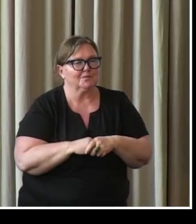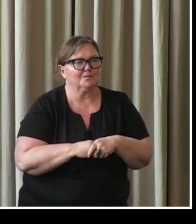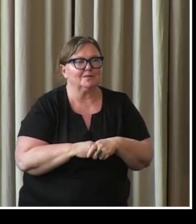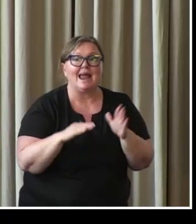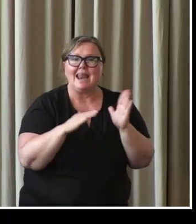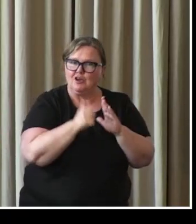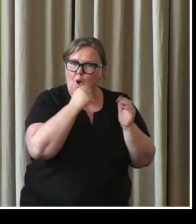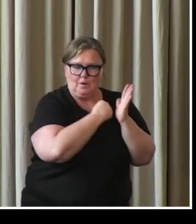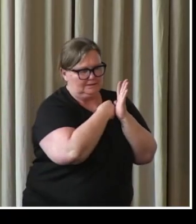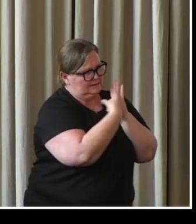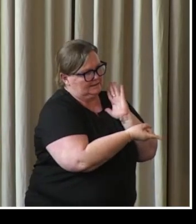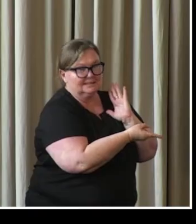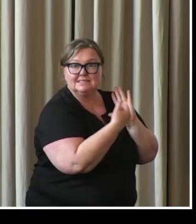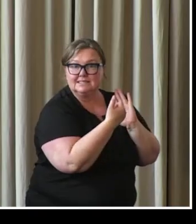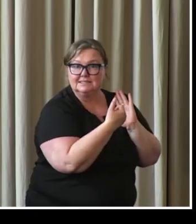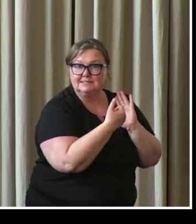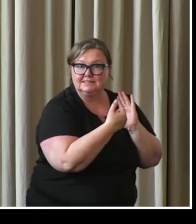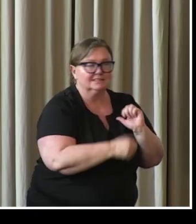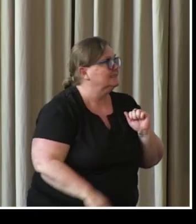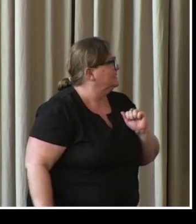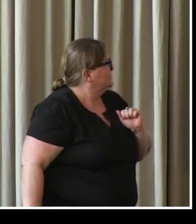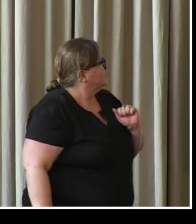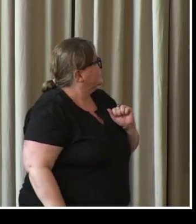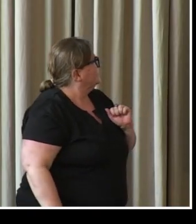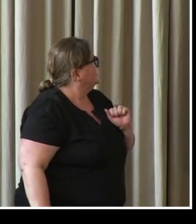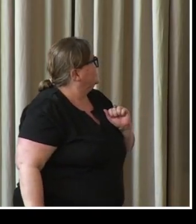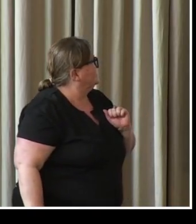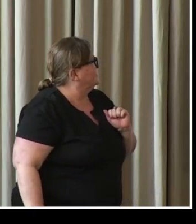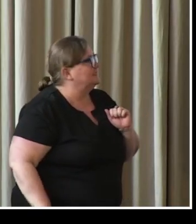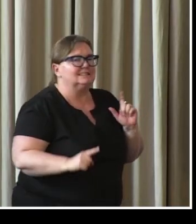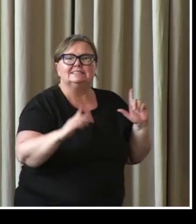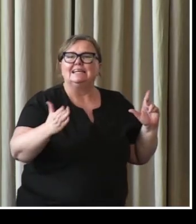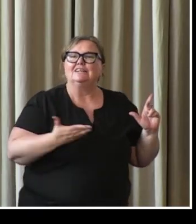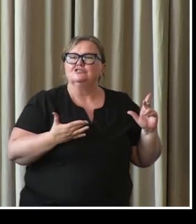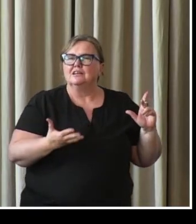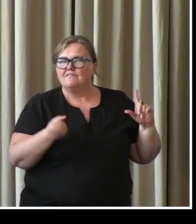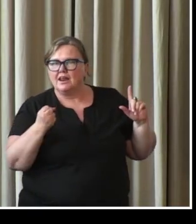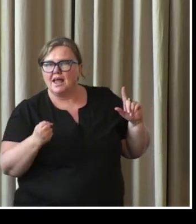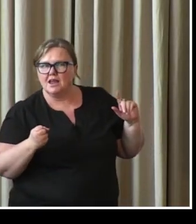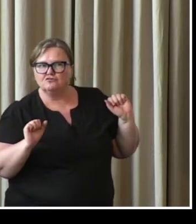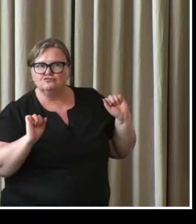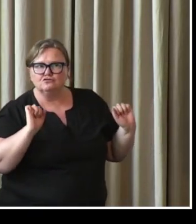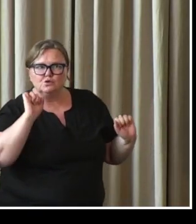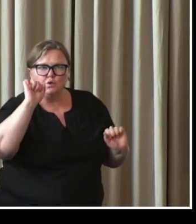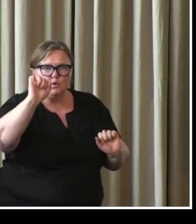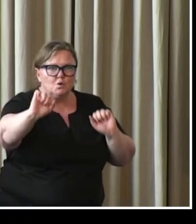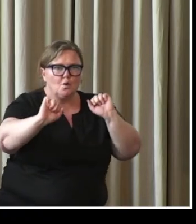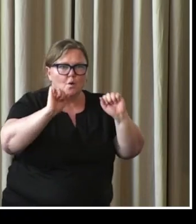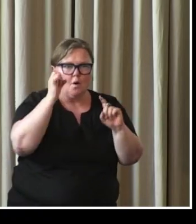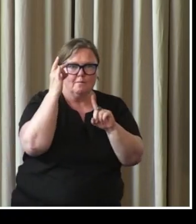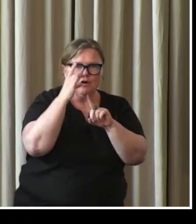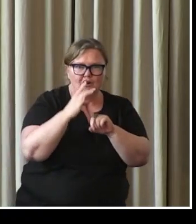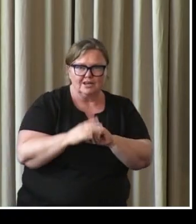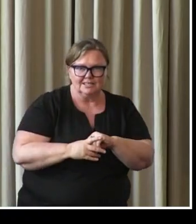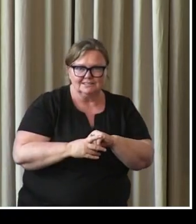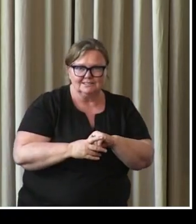now that you know what those 6 areas are, we are interested in finding out what your priorities are for action.